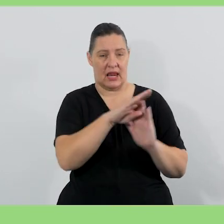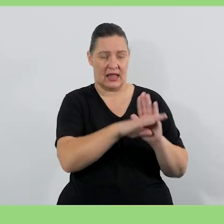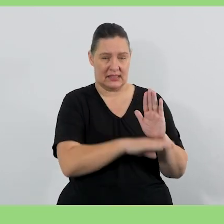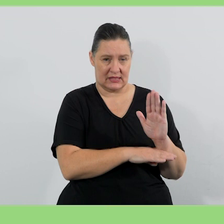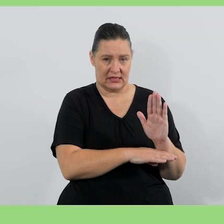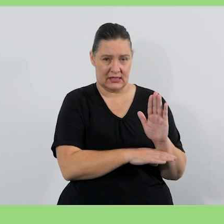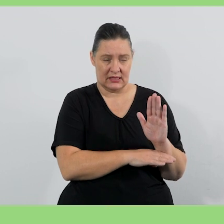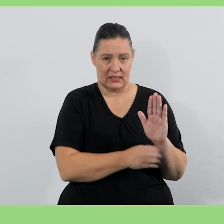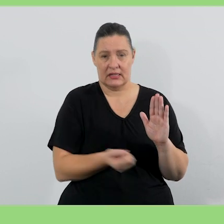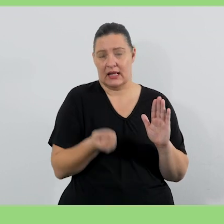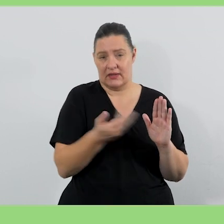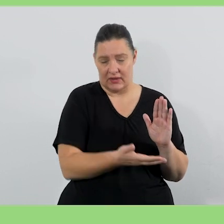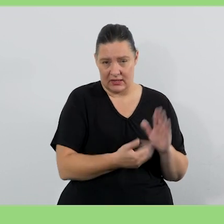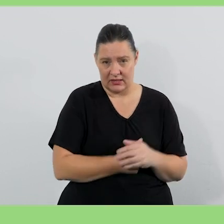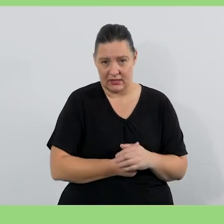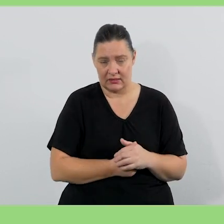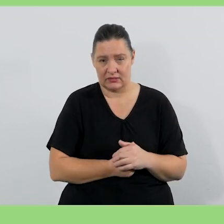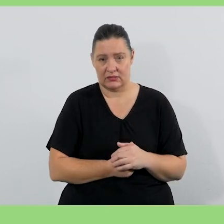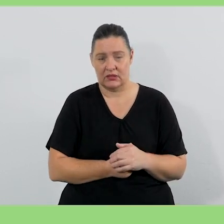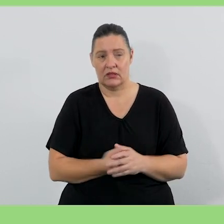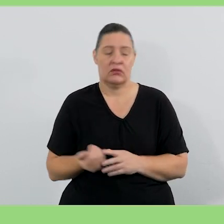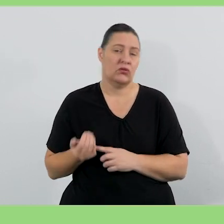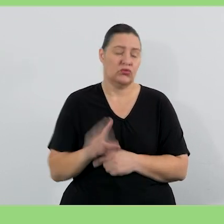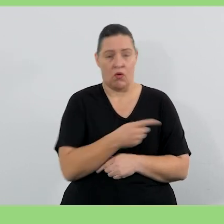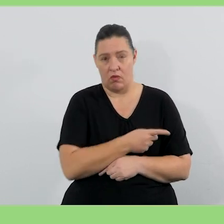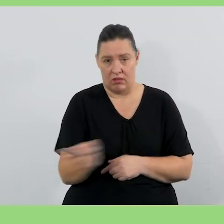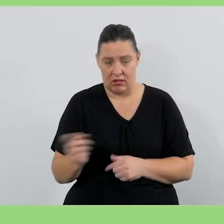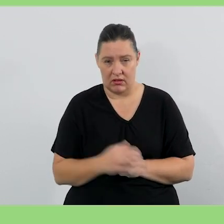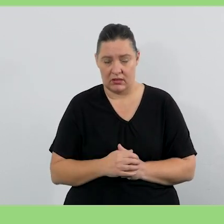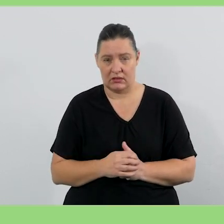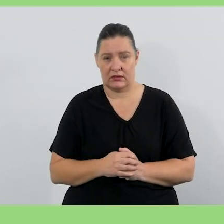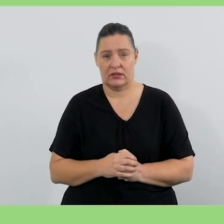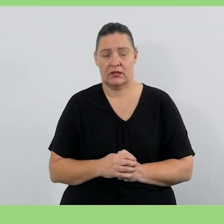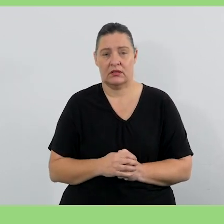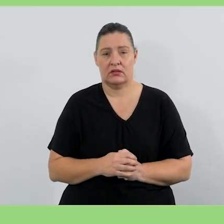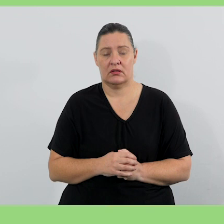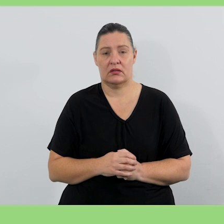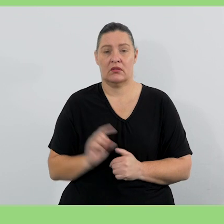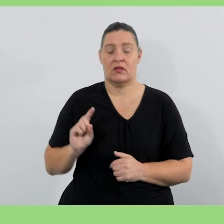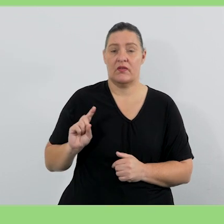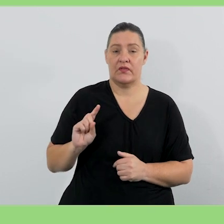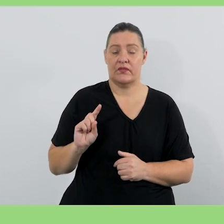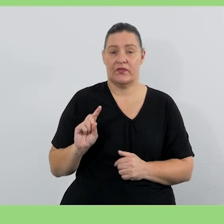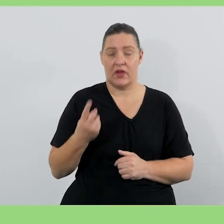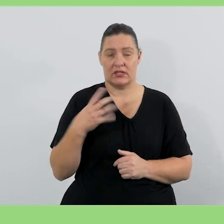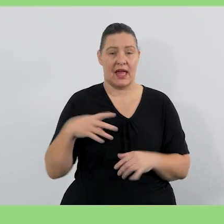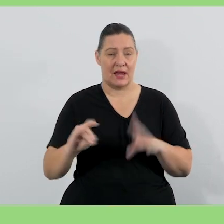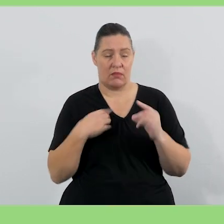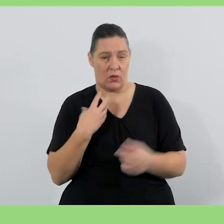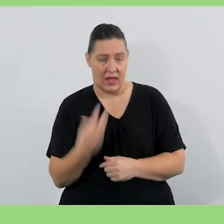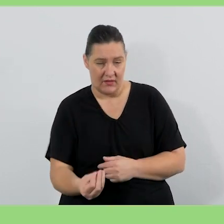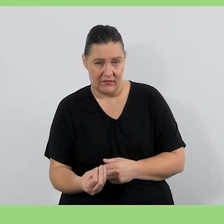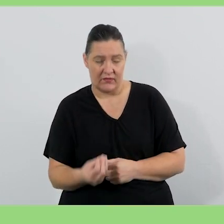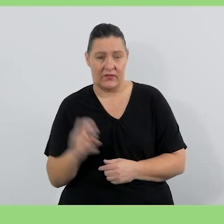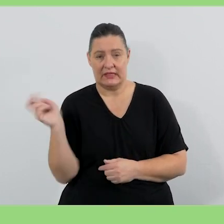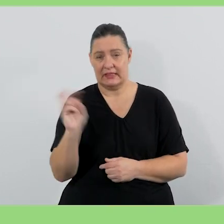this is the list that has been given to us. I'm just going to show all of them at once. Right, so the first animal